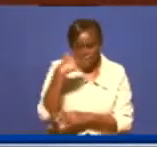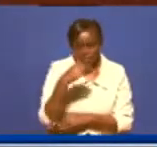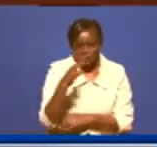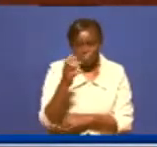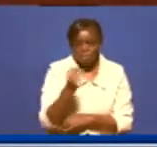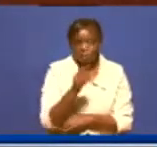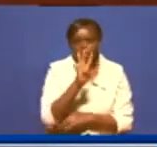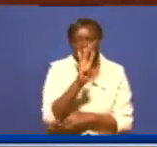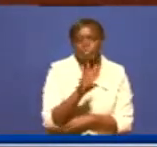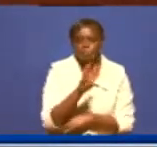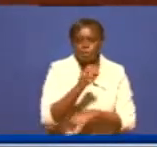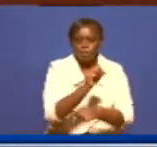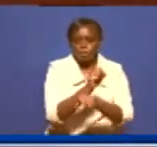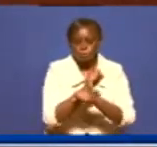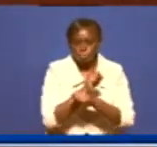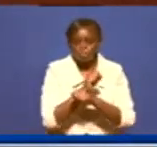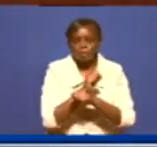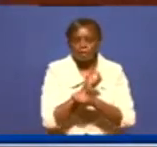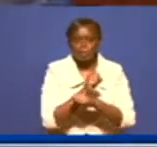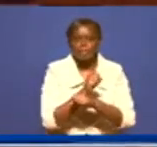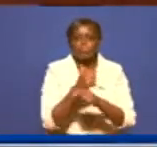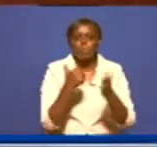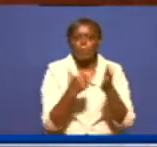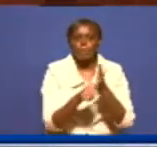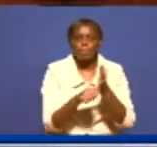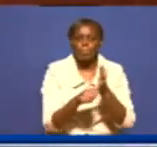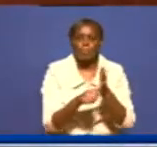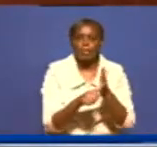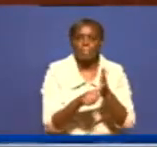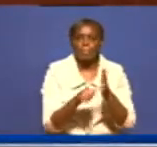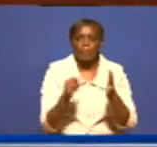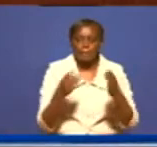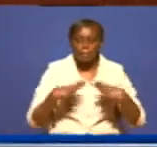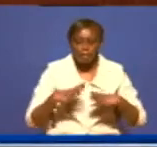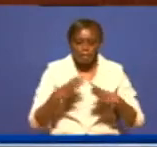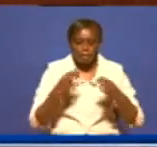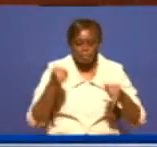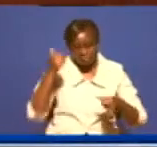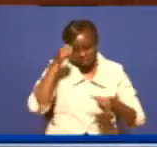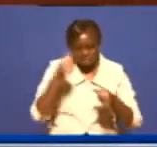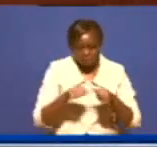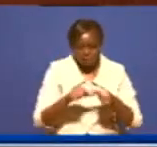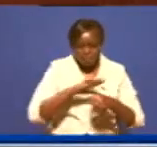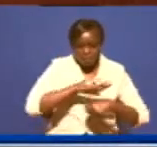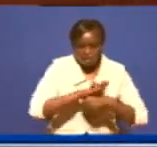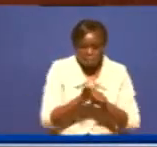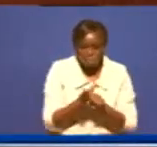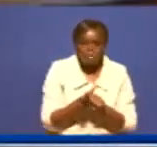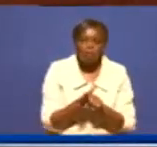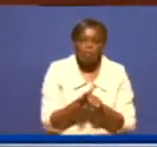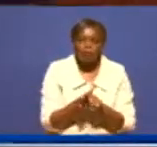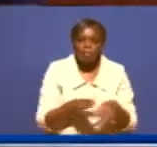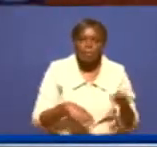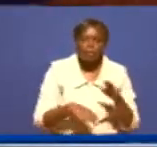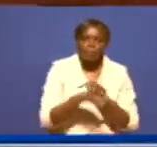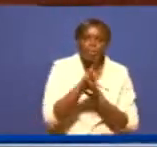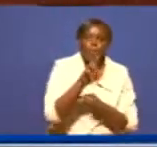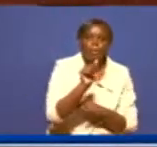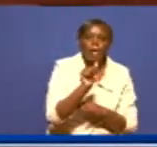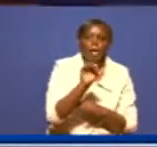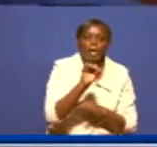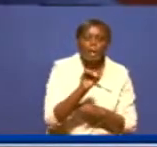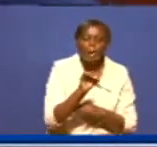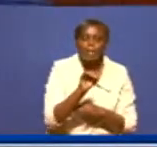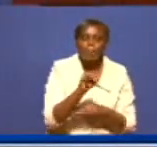that we prevent the creation of infrastructural evictees. You remember during COVID, there were people that were being evicted in Ruai, among other areas, even